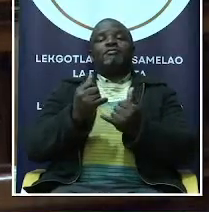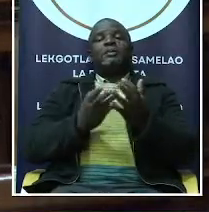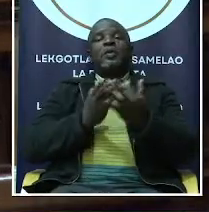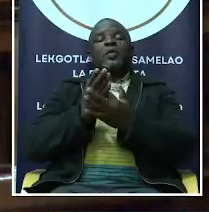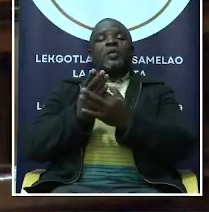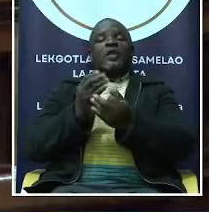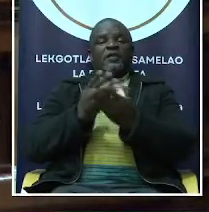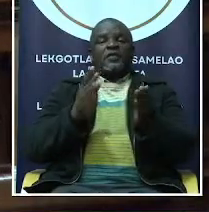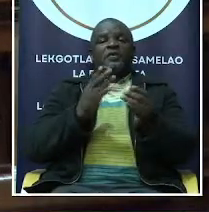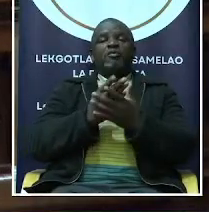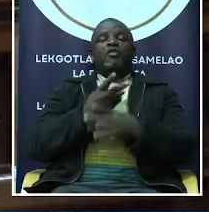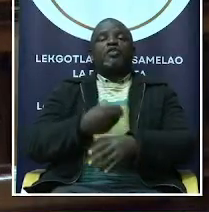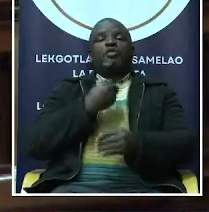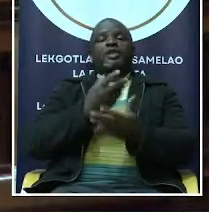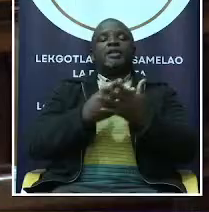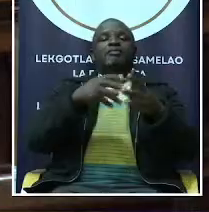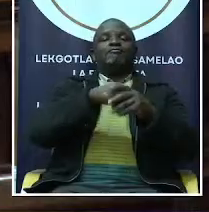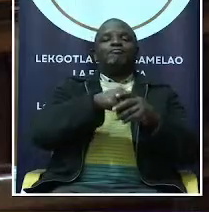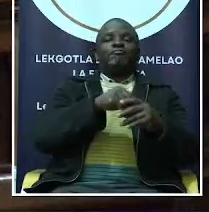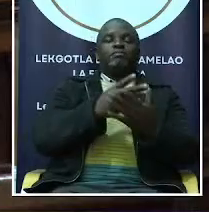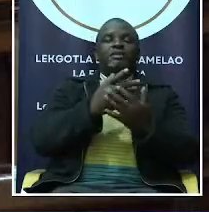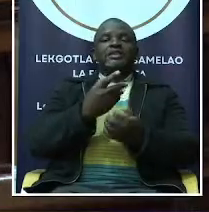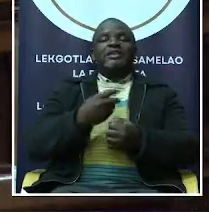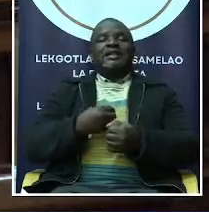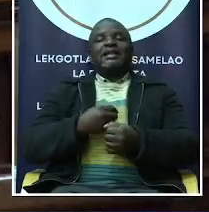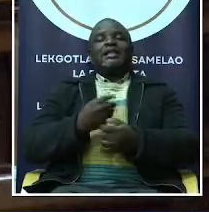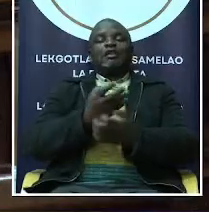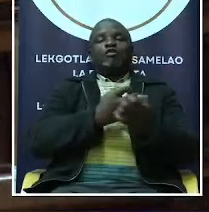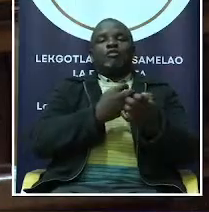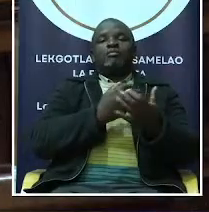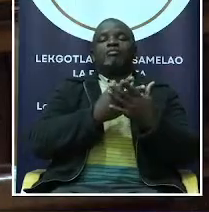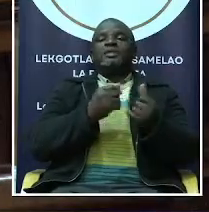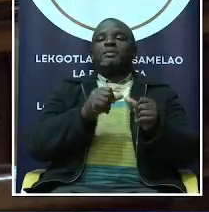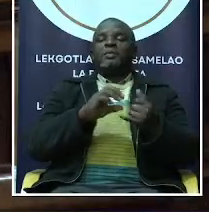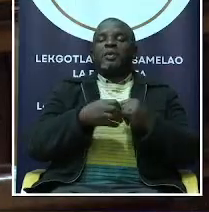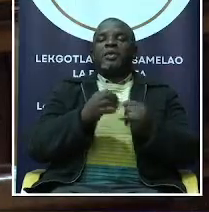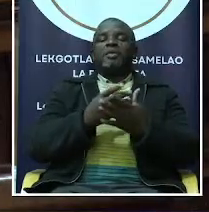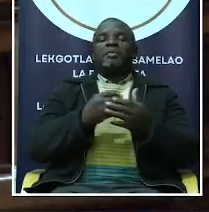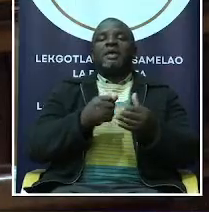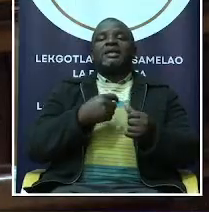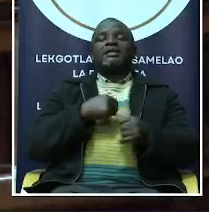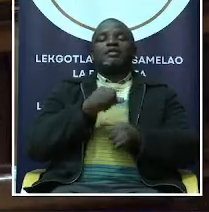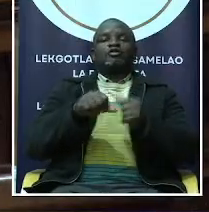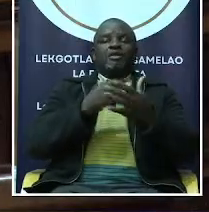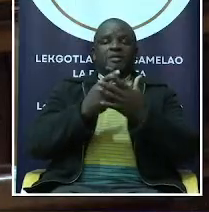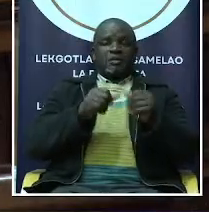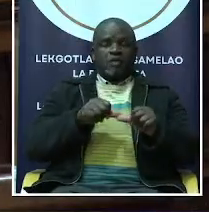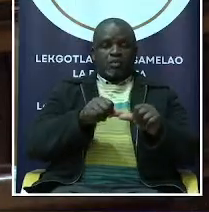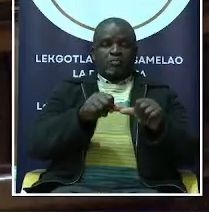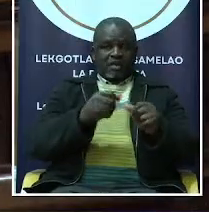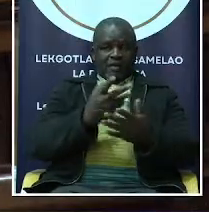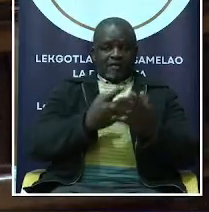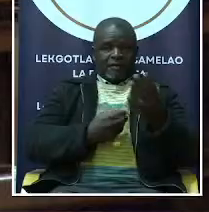in the economy and drive sustainable social and economic development.